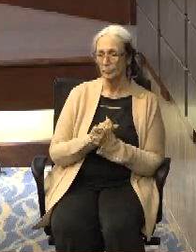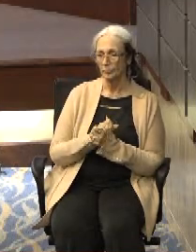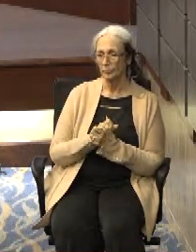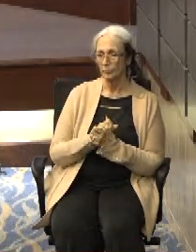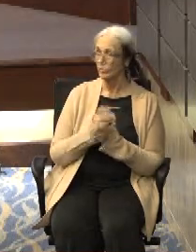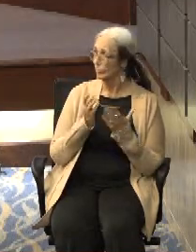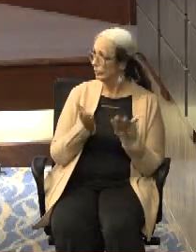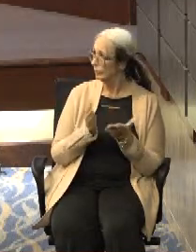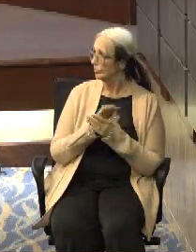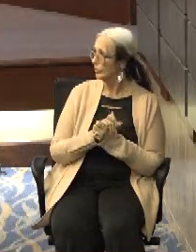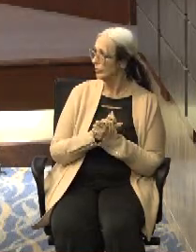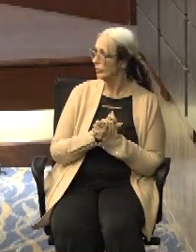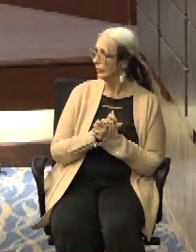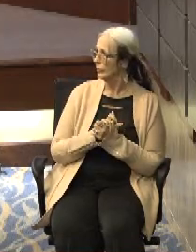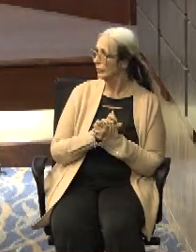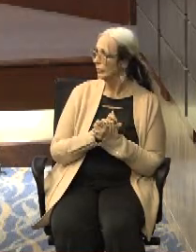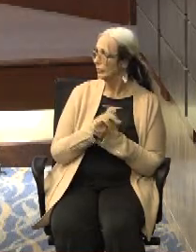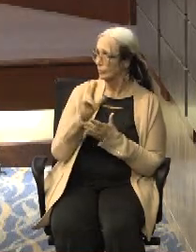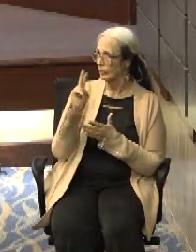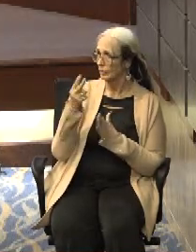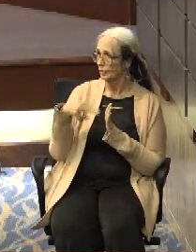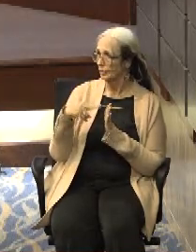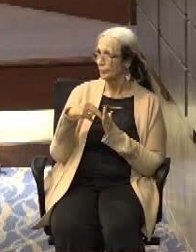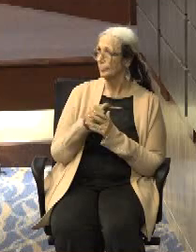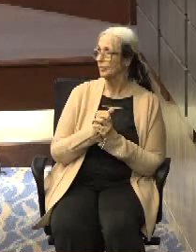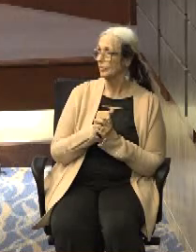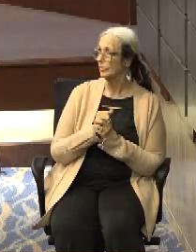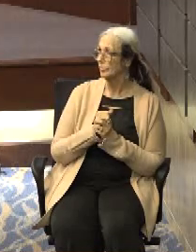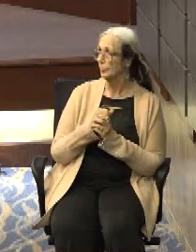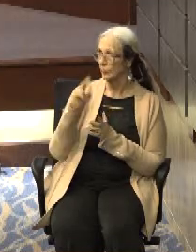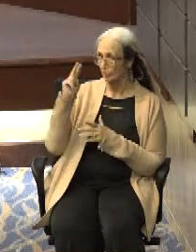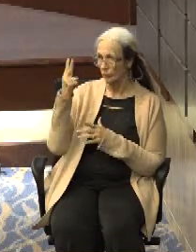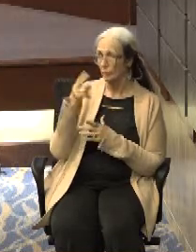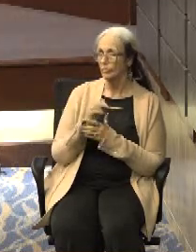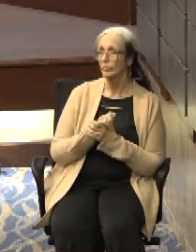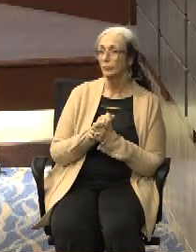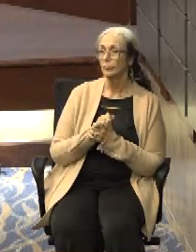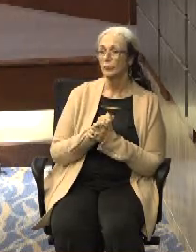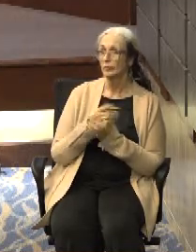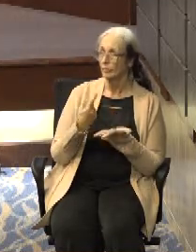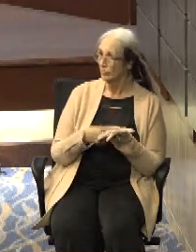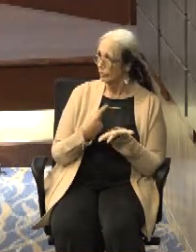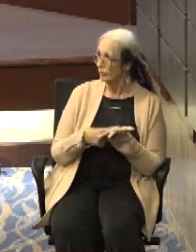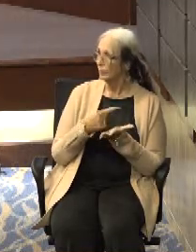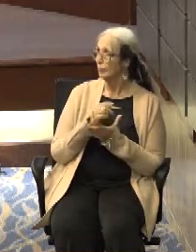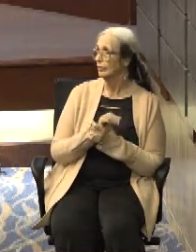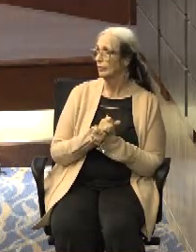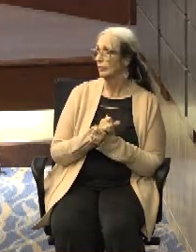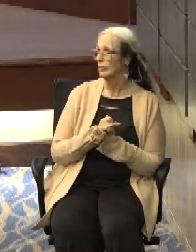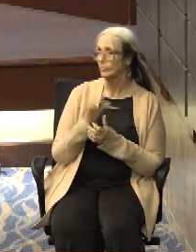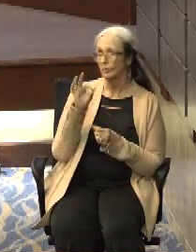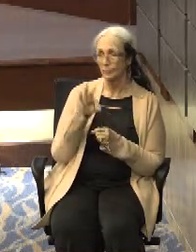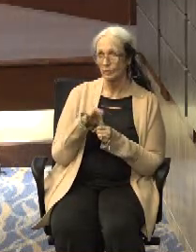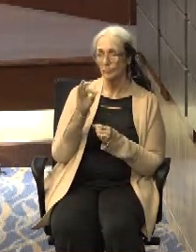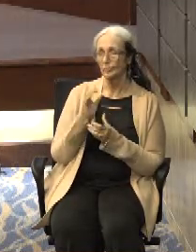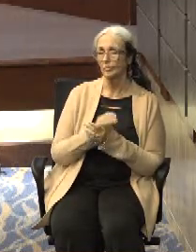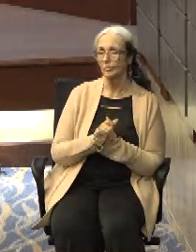Is there a motion? On second reading? Second. Any discussion? Please call the